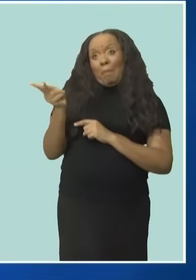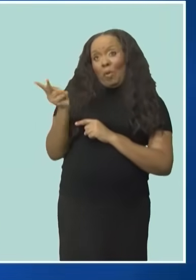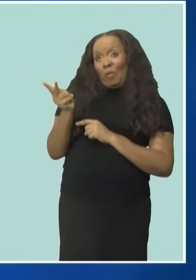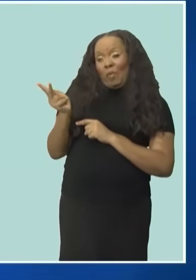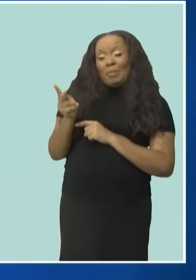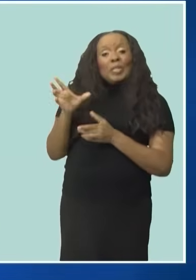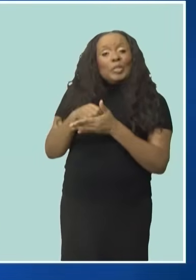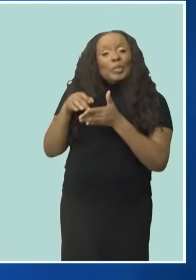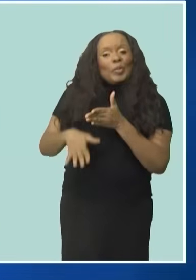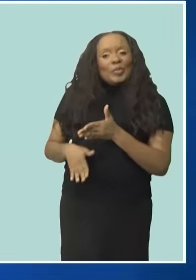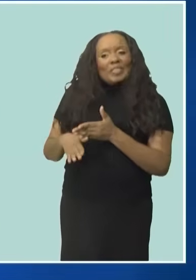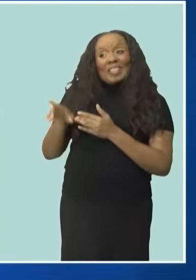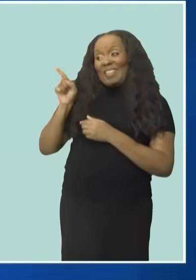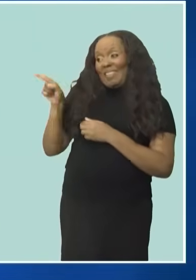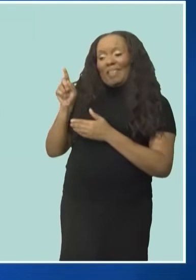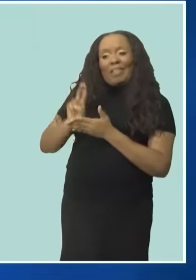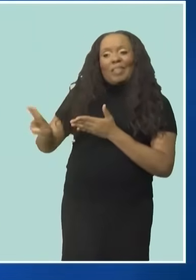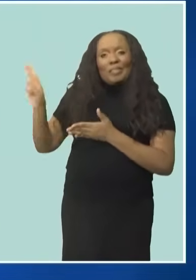was carefully crafted.